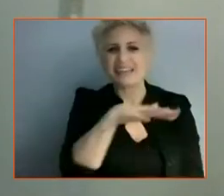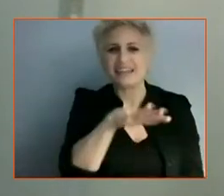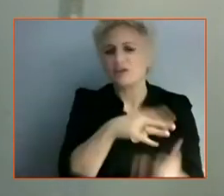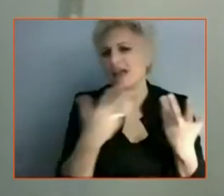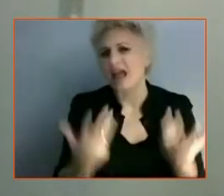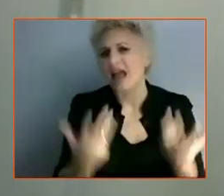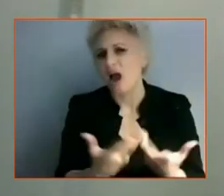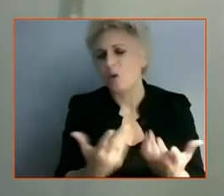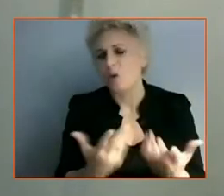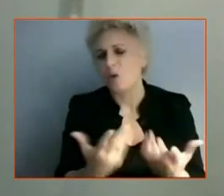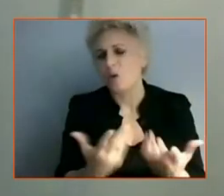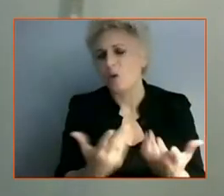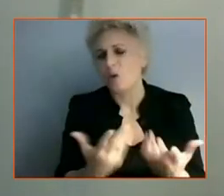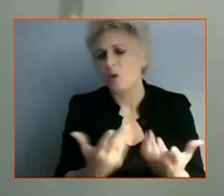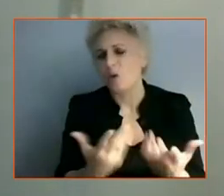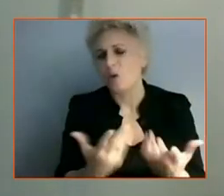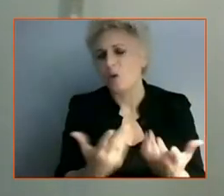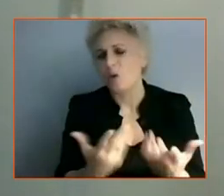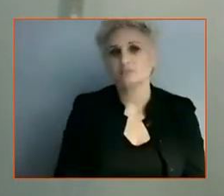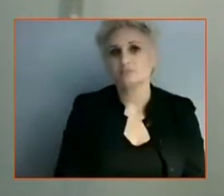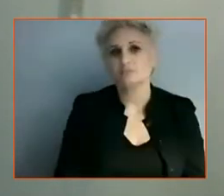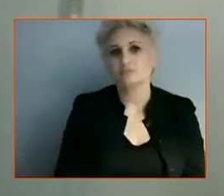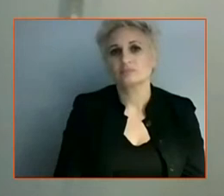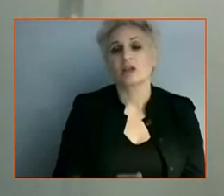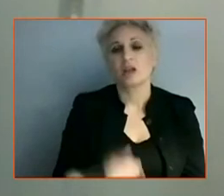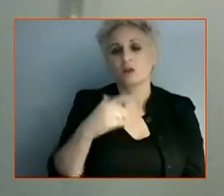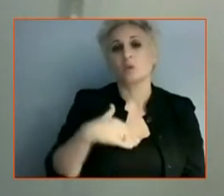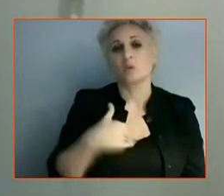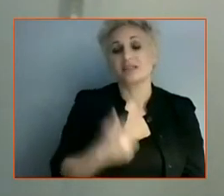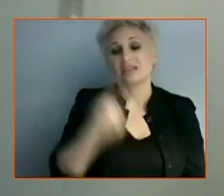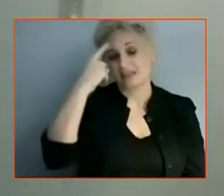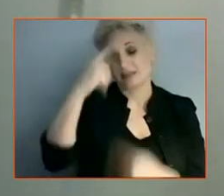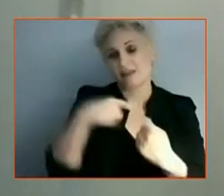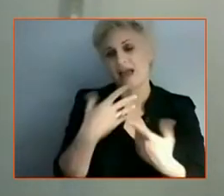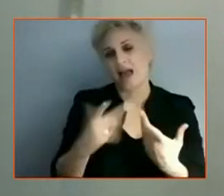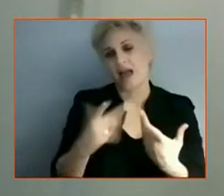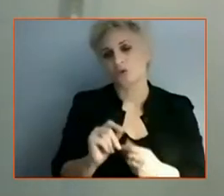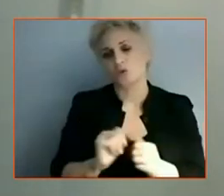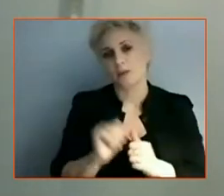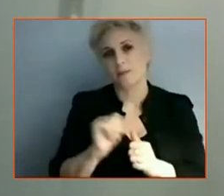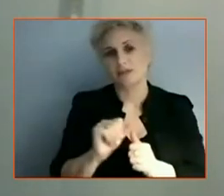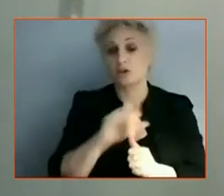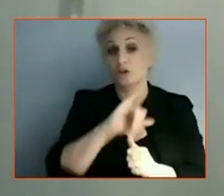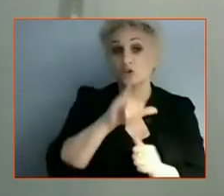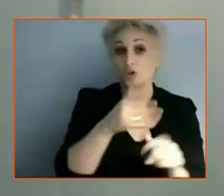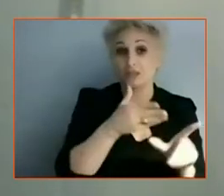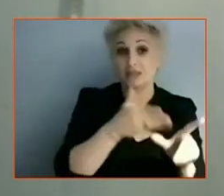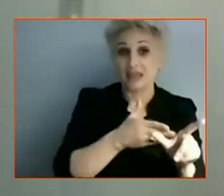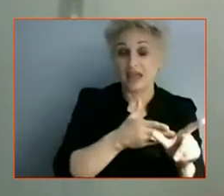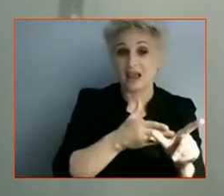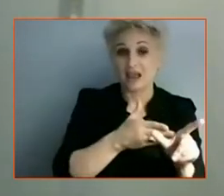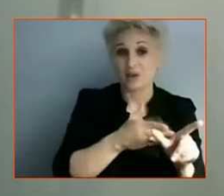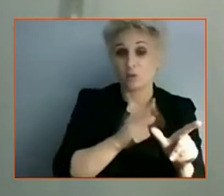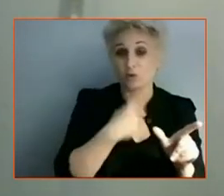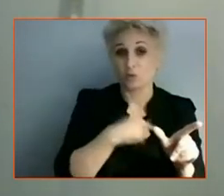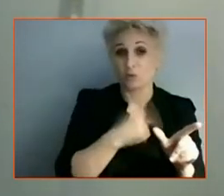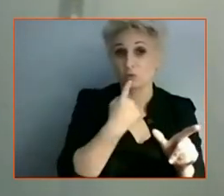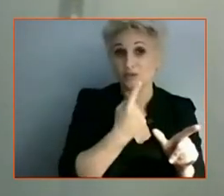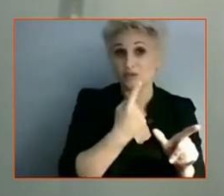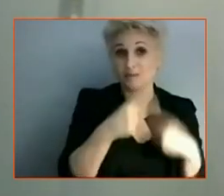certainly conversations about how we do this better. Jonathan Young, what do you want to say about that? Yeah.